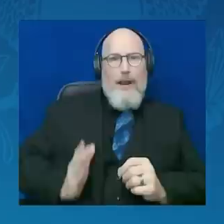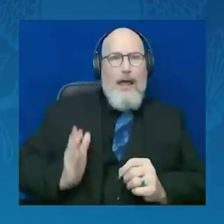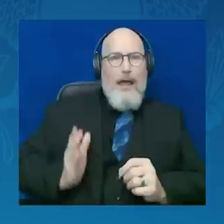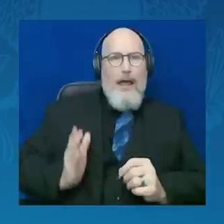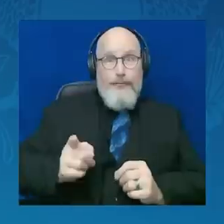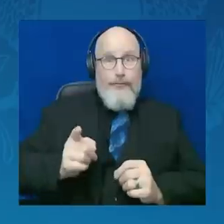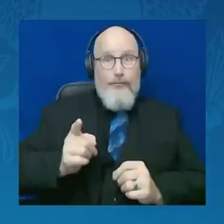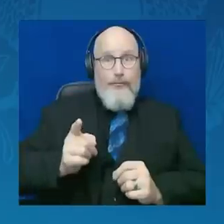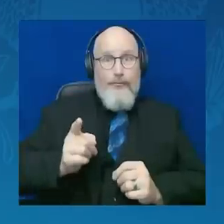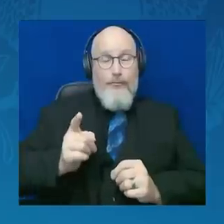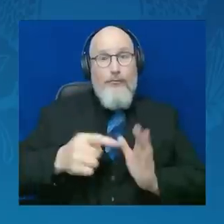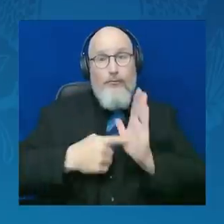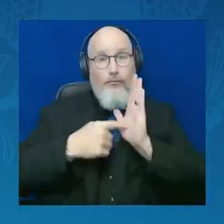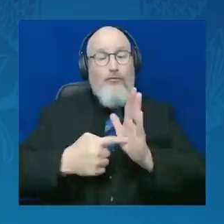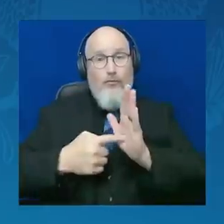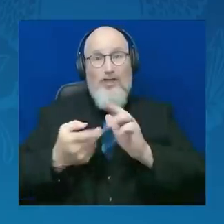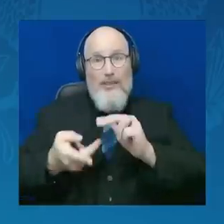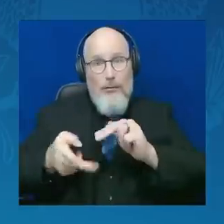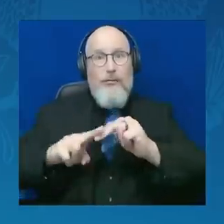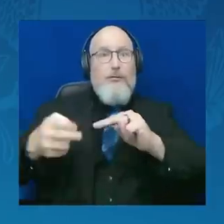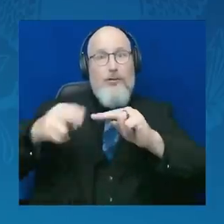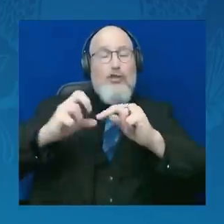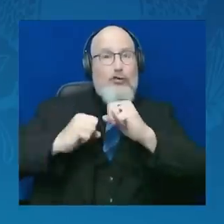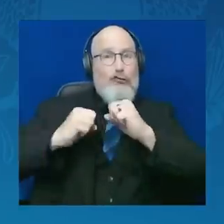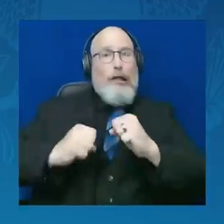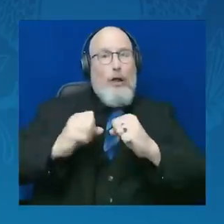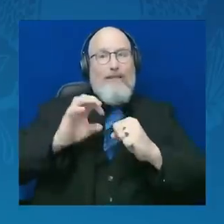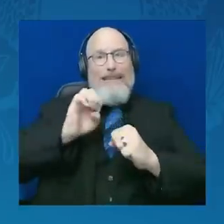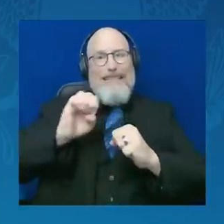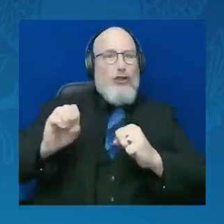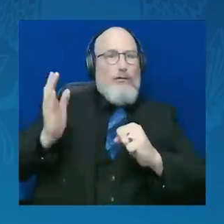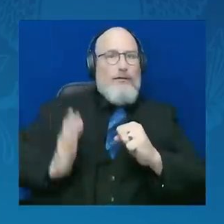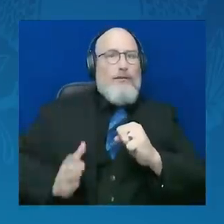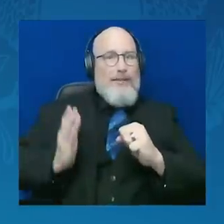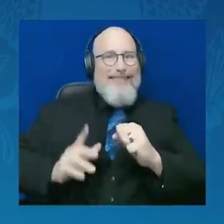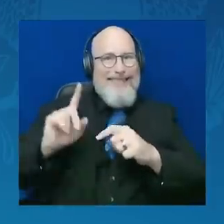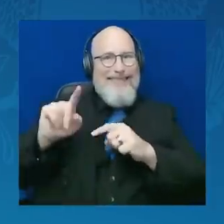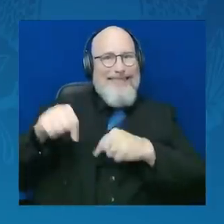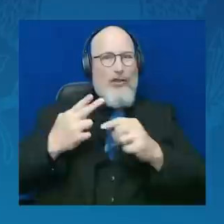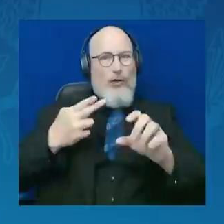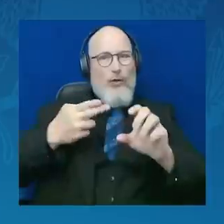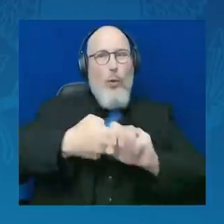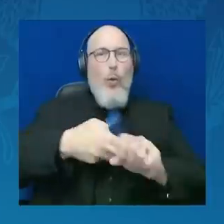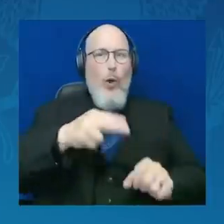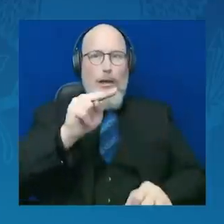the eastern flank for the first time since we joined NATO in